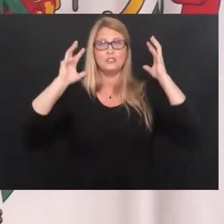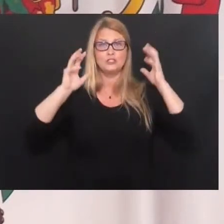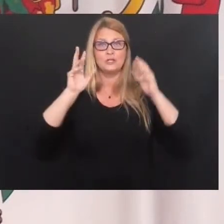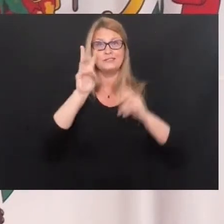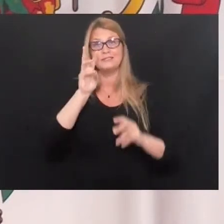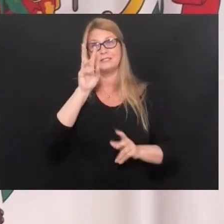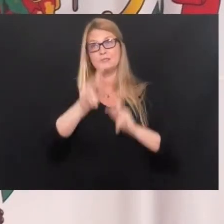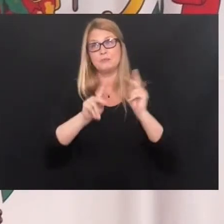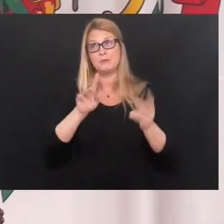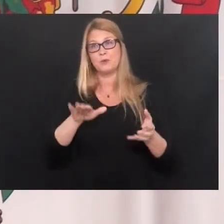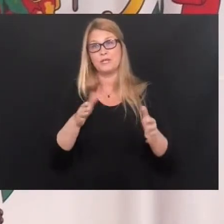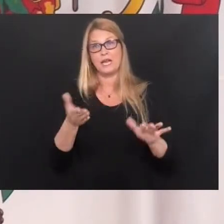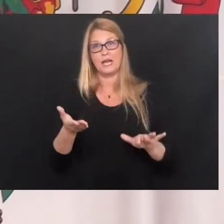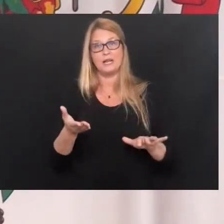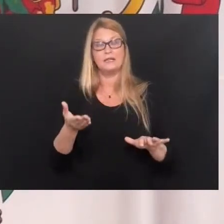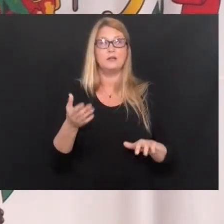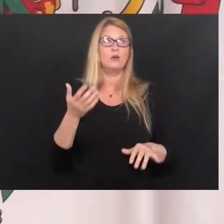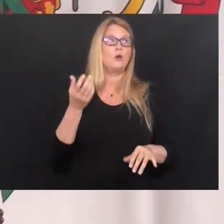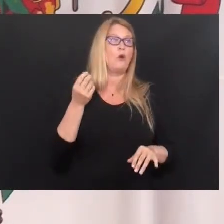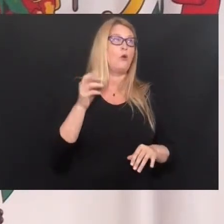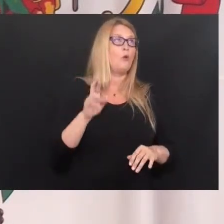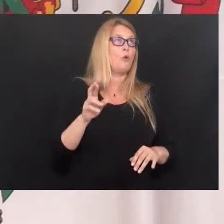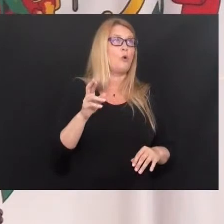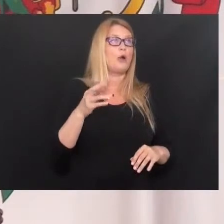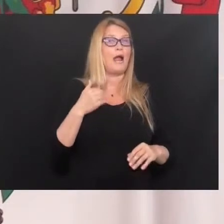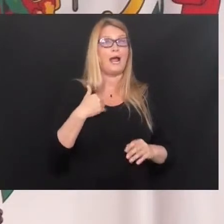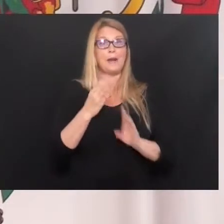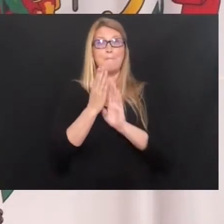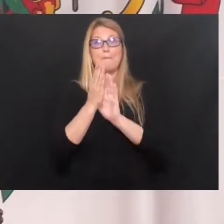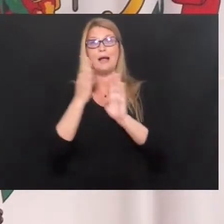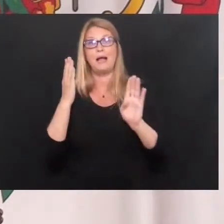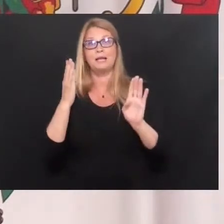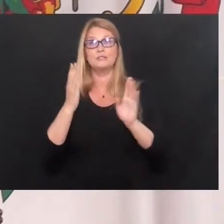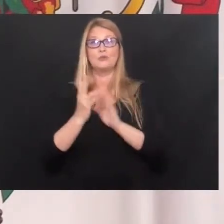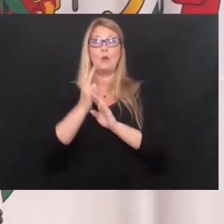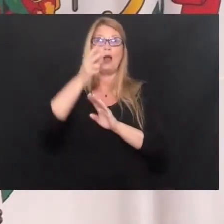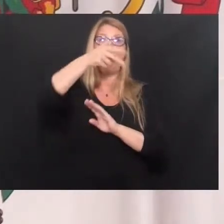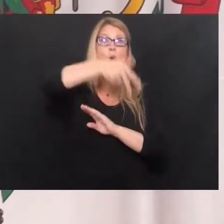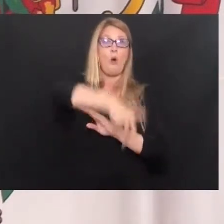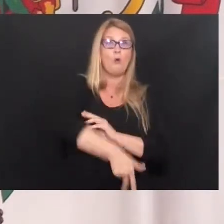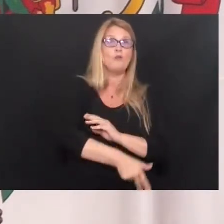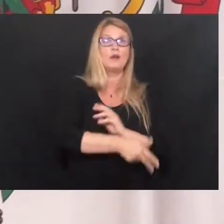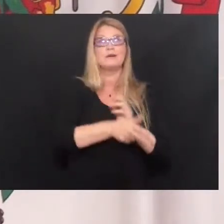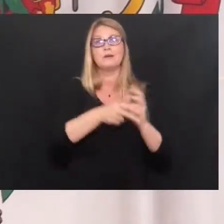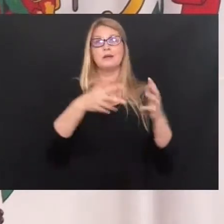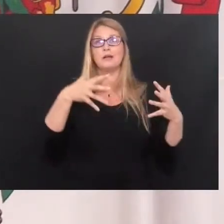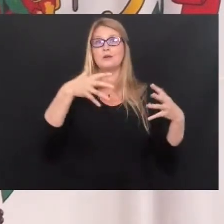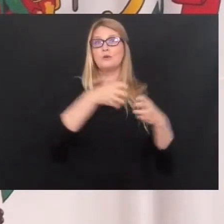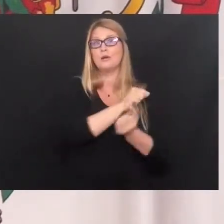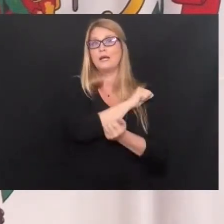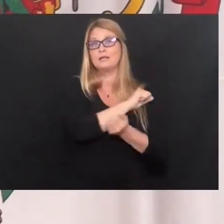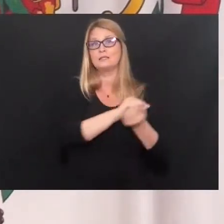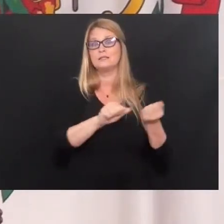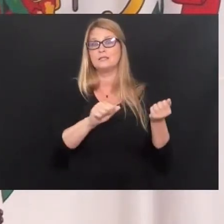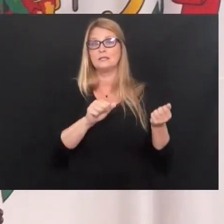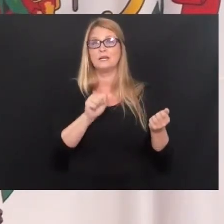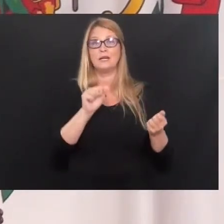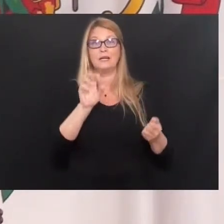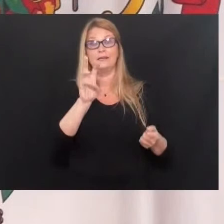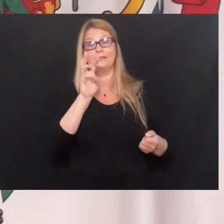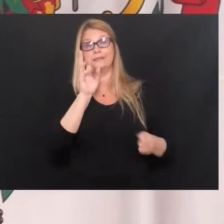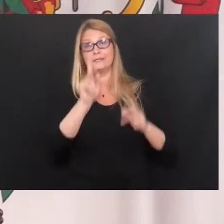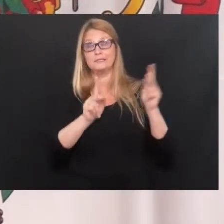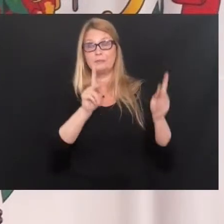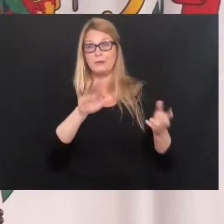people died, or we had a bus that went off a bridge and everything, and thank God there wasn't a whole lot more people on